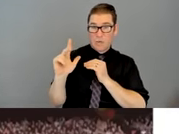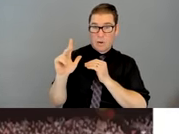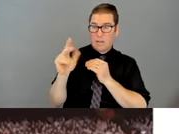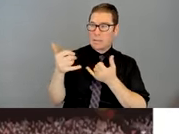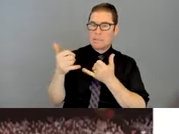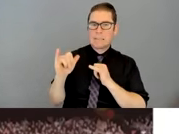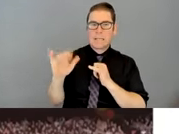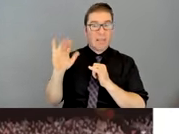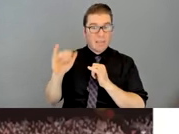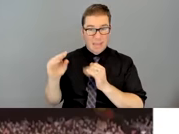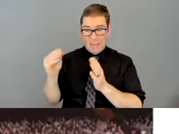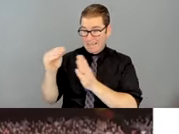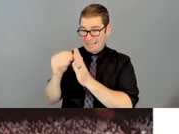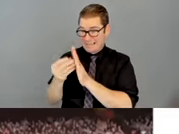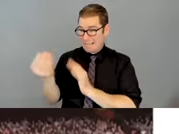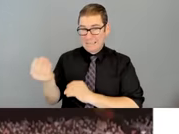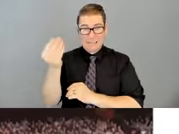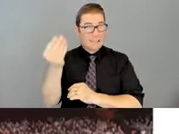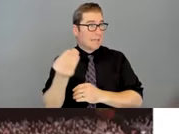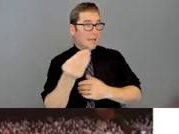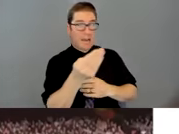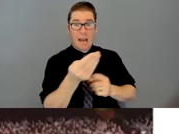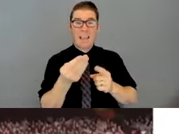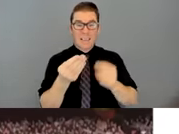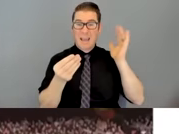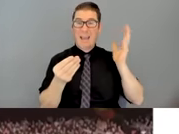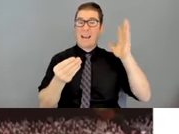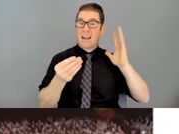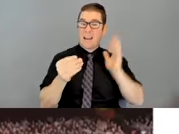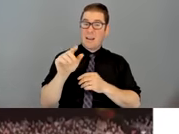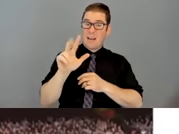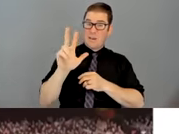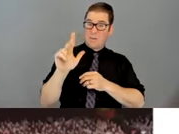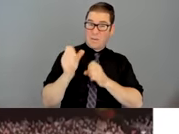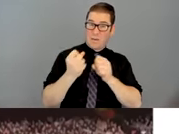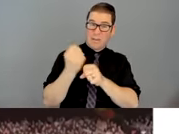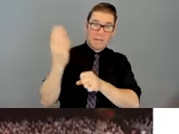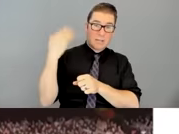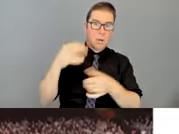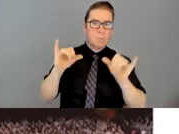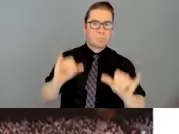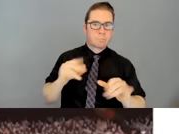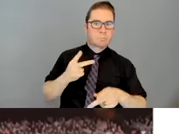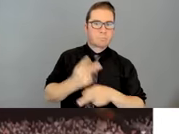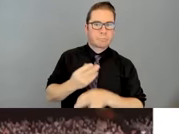me in my desk because it made me feel valued. It made me feel like I was making a difference.